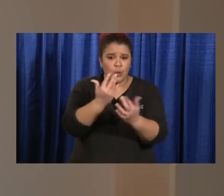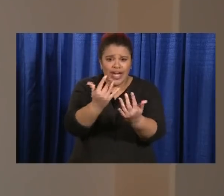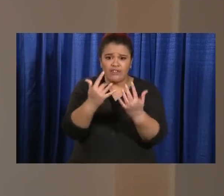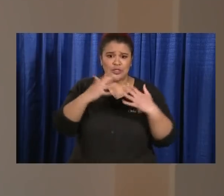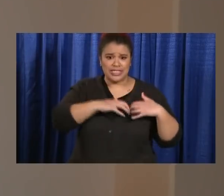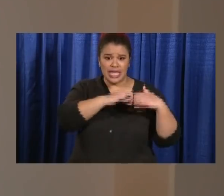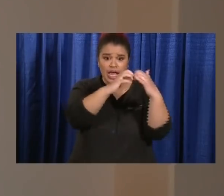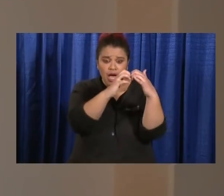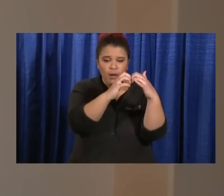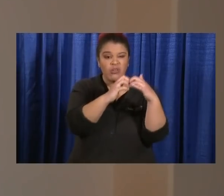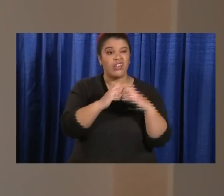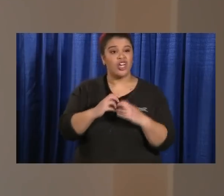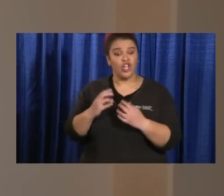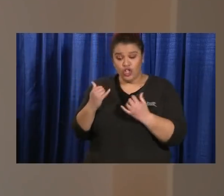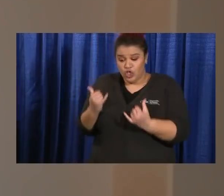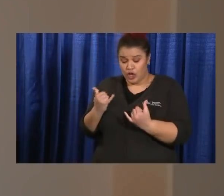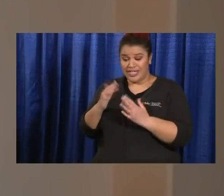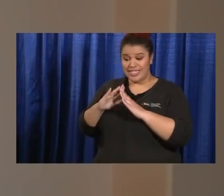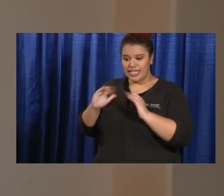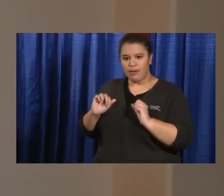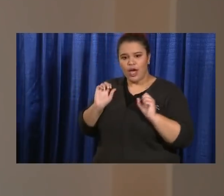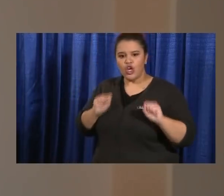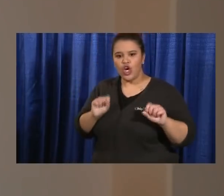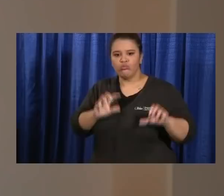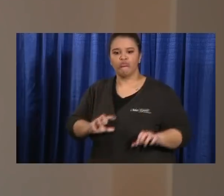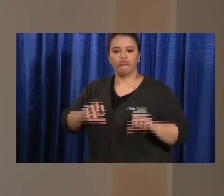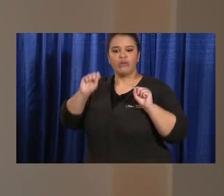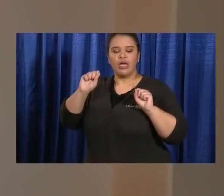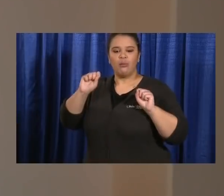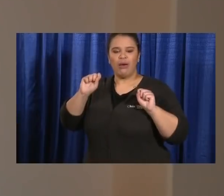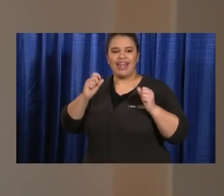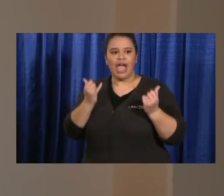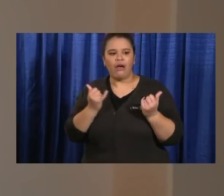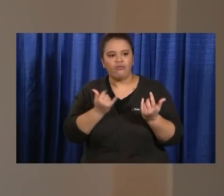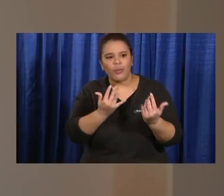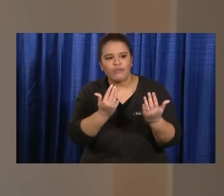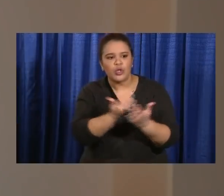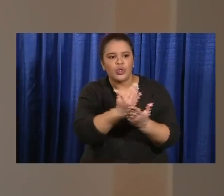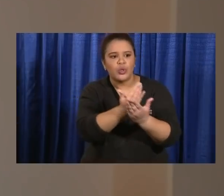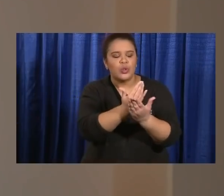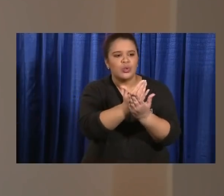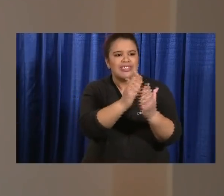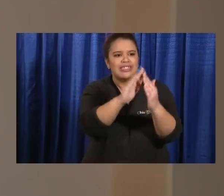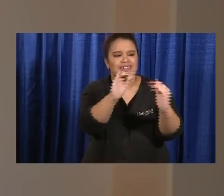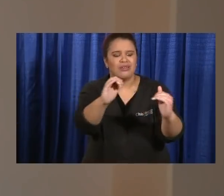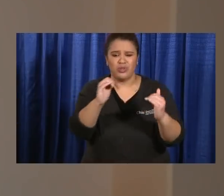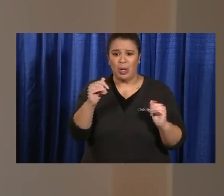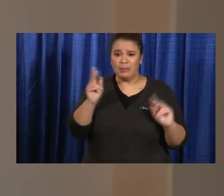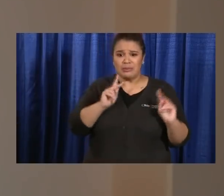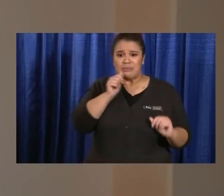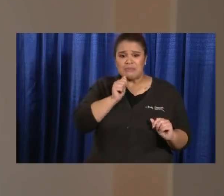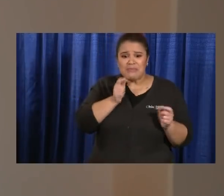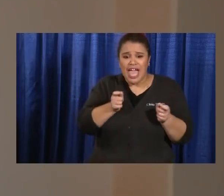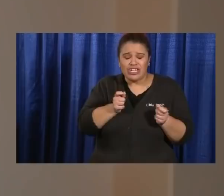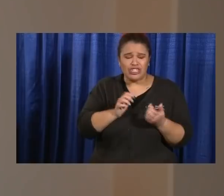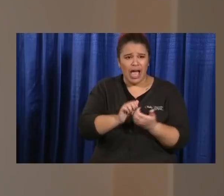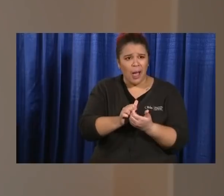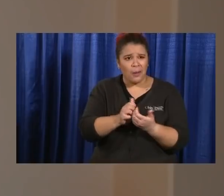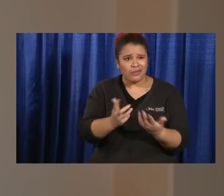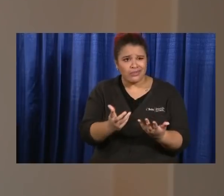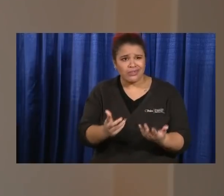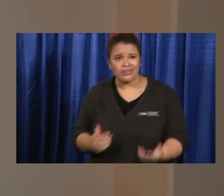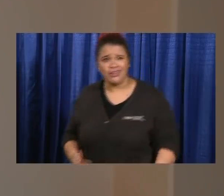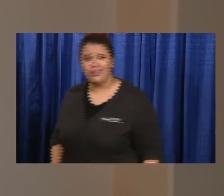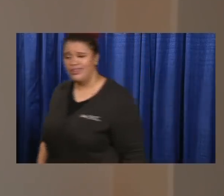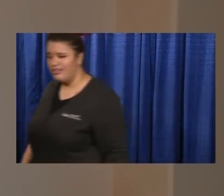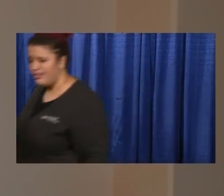the current system, what should people do? What can people do? How can they manage? Yeah. their